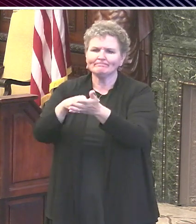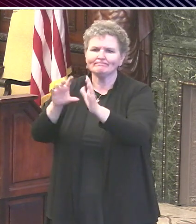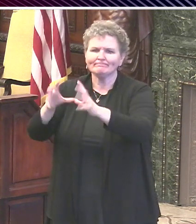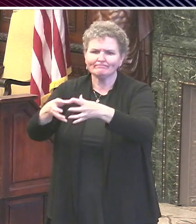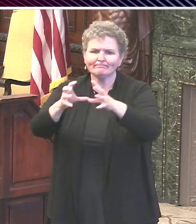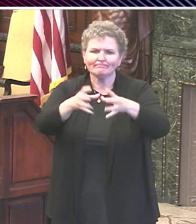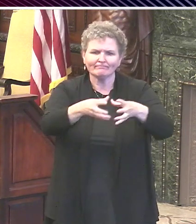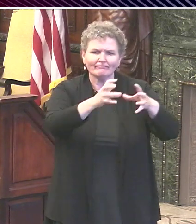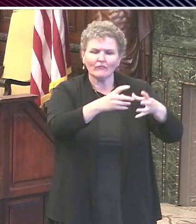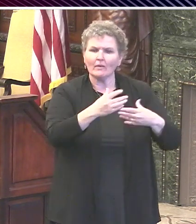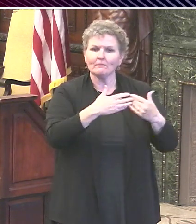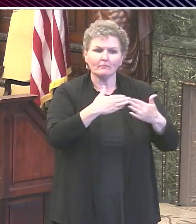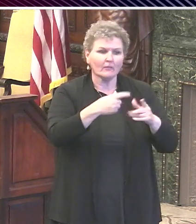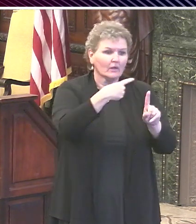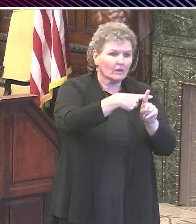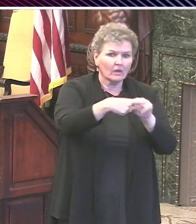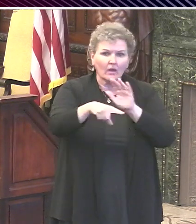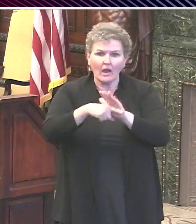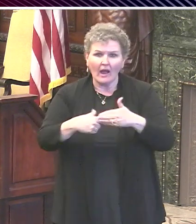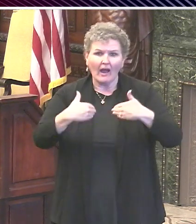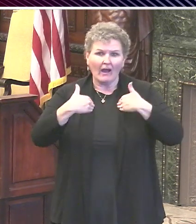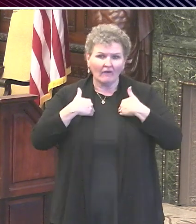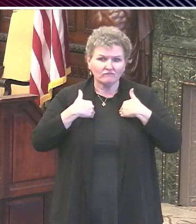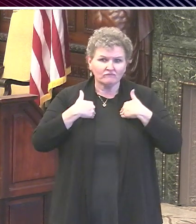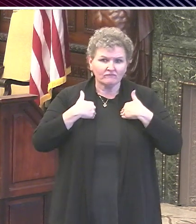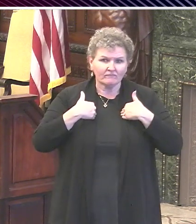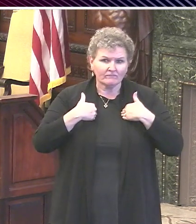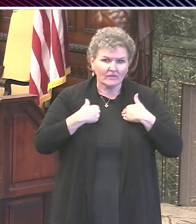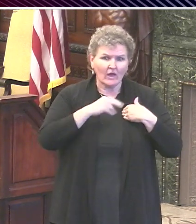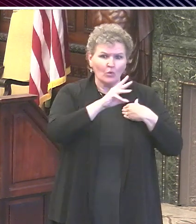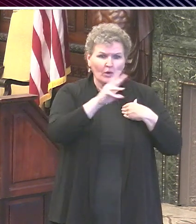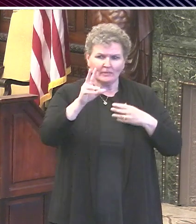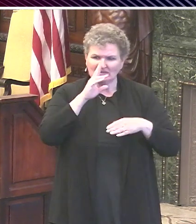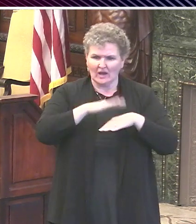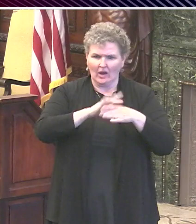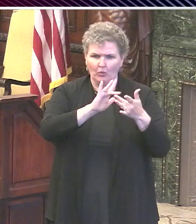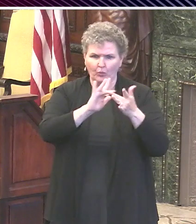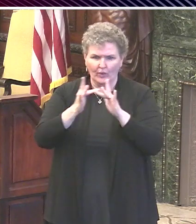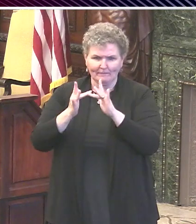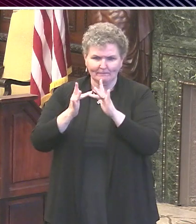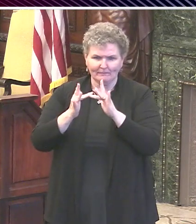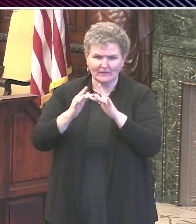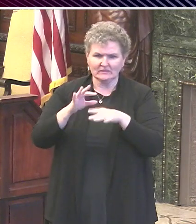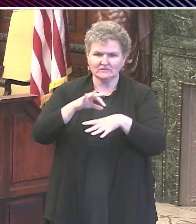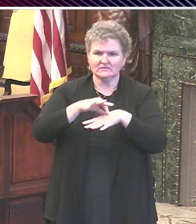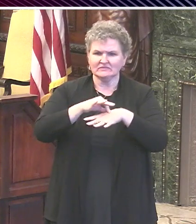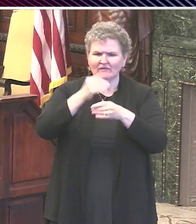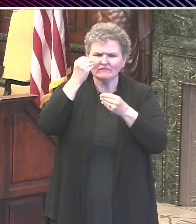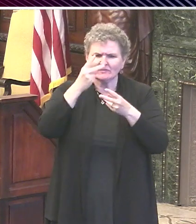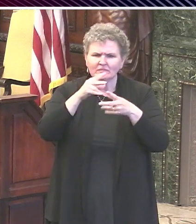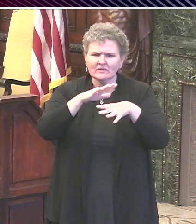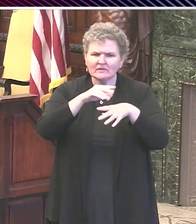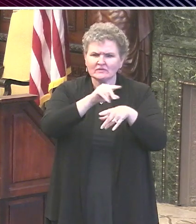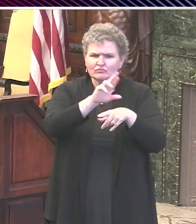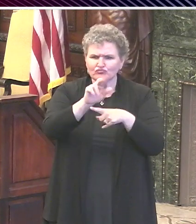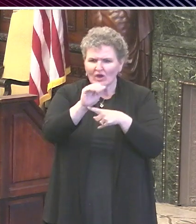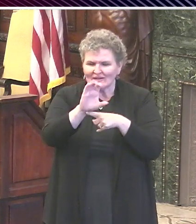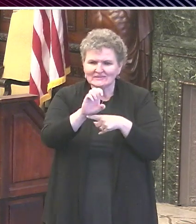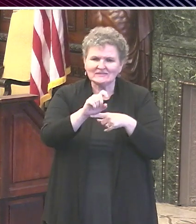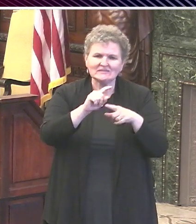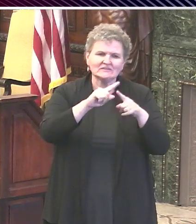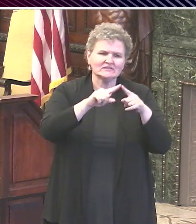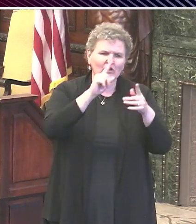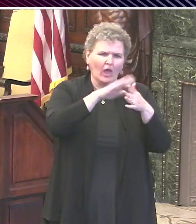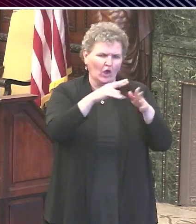positive and negative, that's now on our website, and that'll be updated on a regular basis. As I mentioned earlier, we're still seeing long